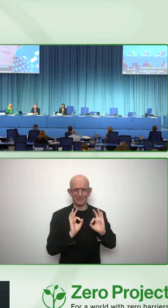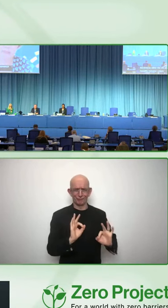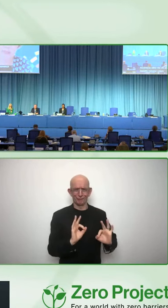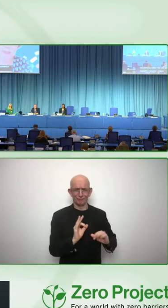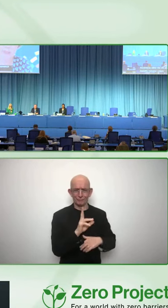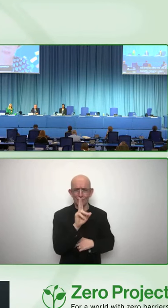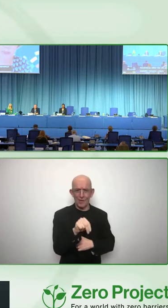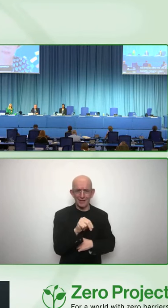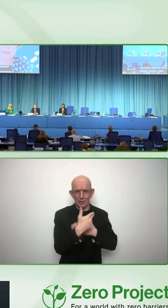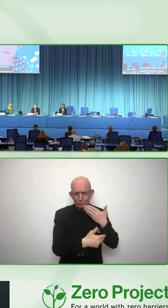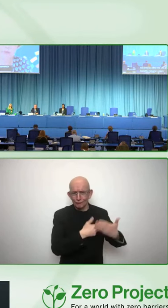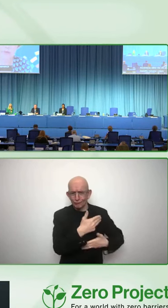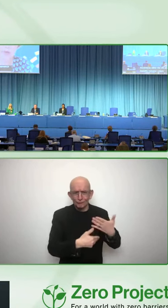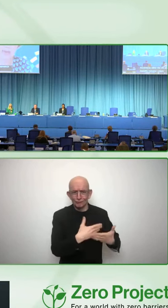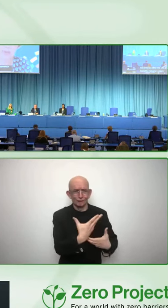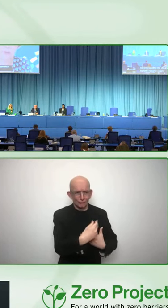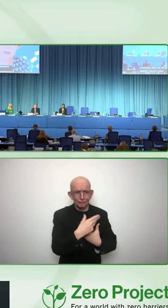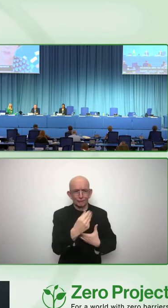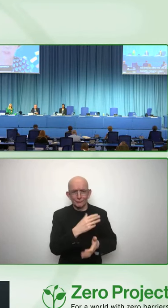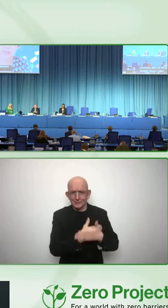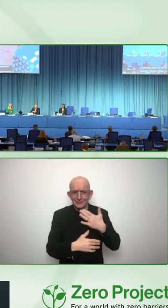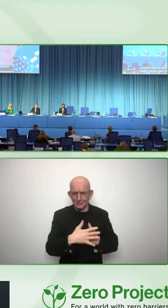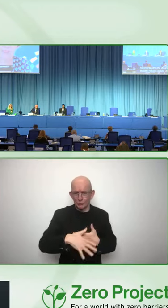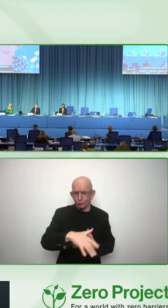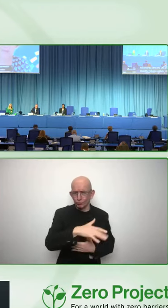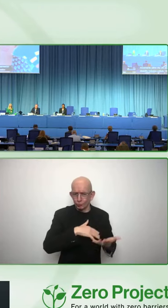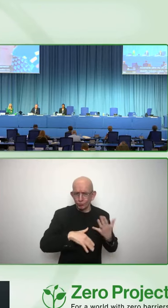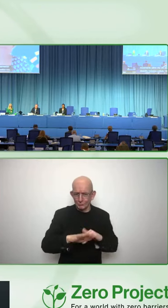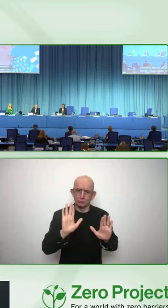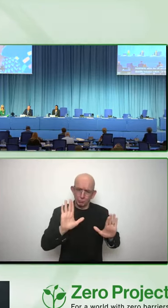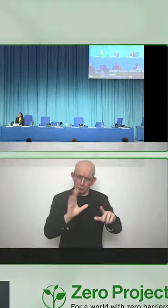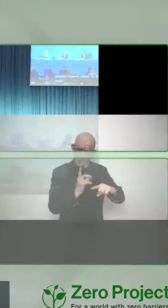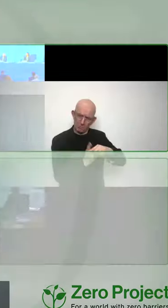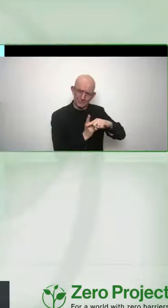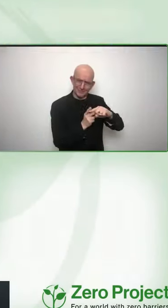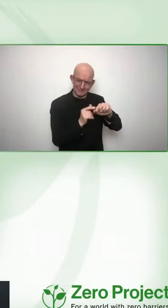statement and then over back to you, Chair. Thank you.